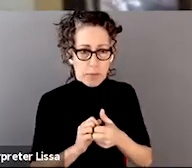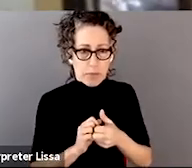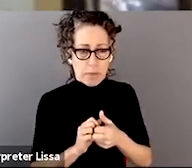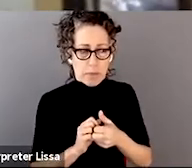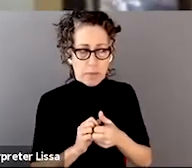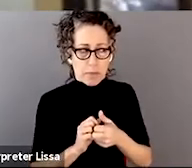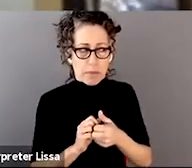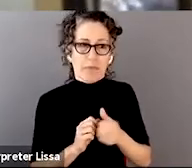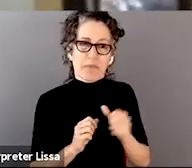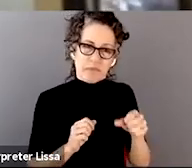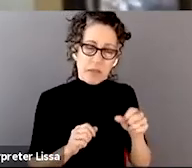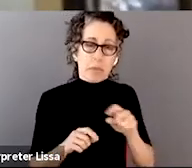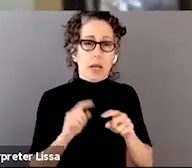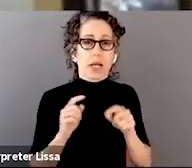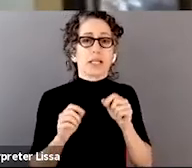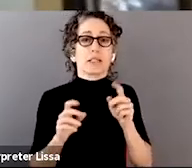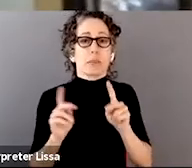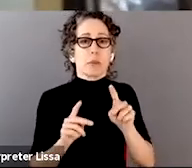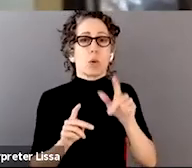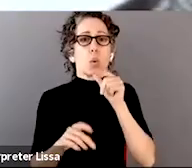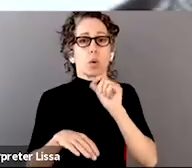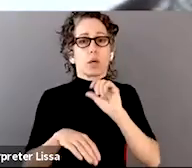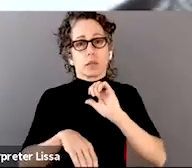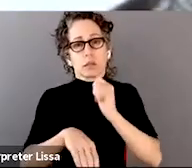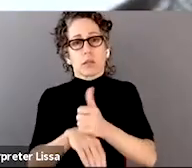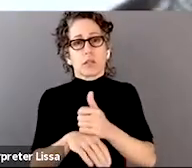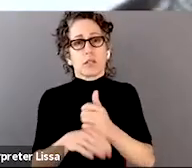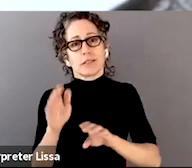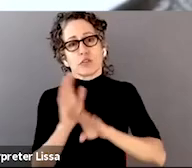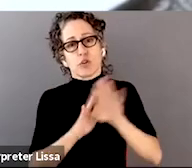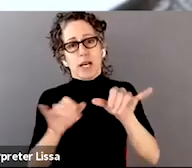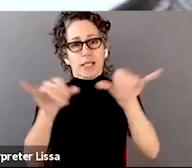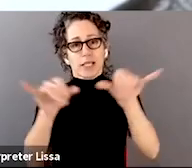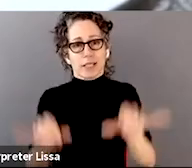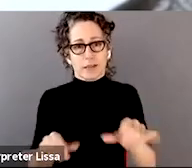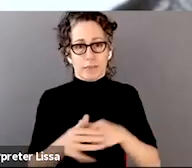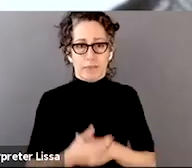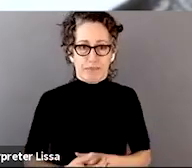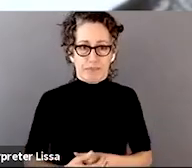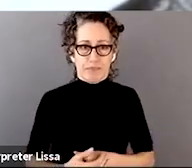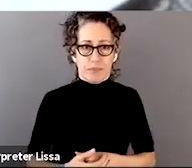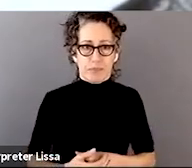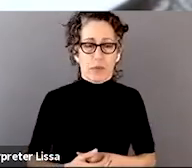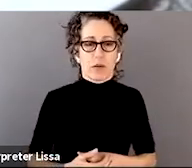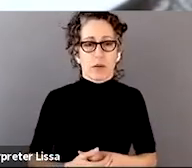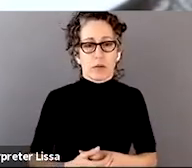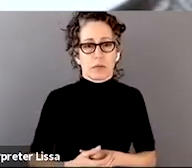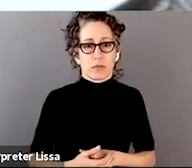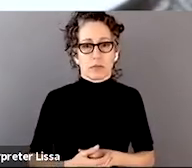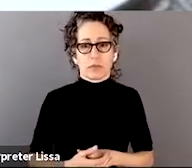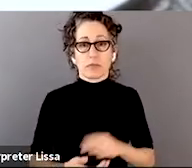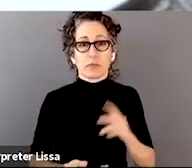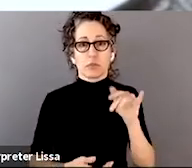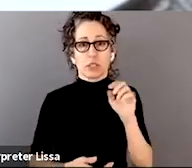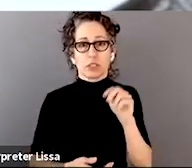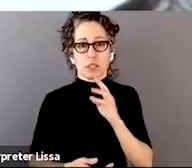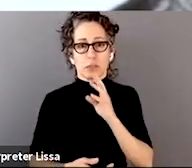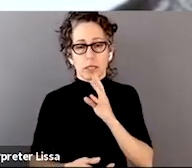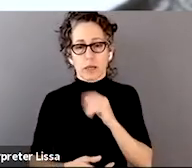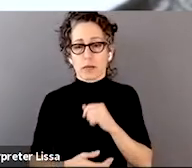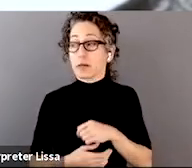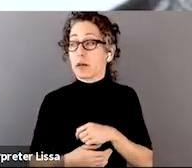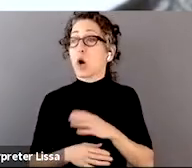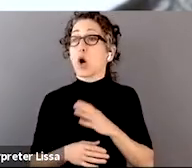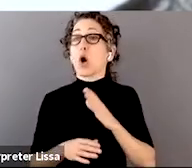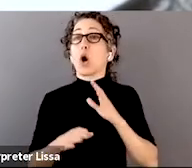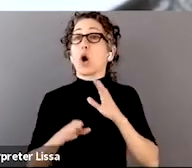there to make the space for those perspectives. All right. I think that is a fantastic place to stop, both because that was some great final words